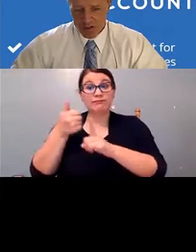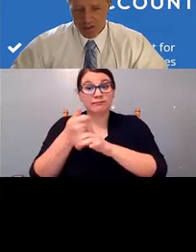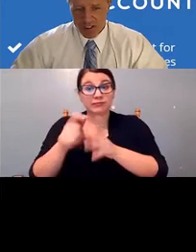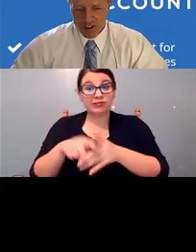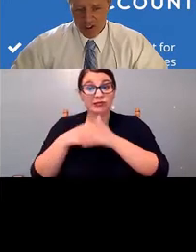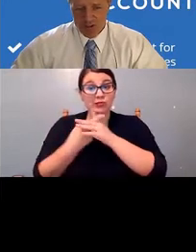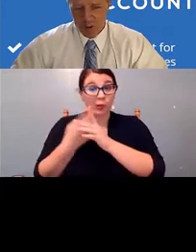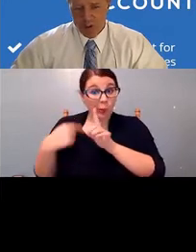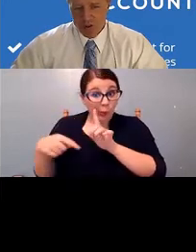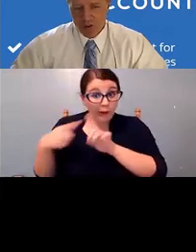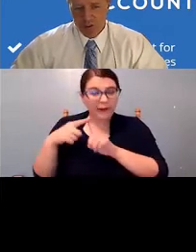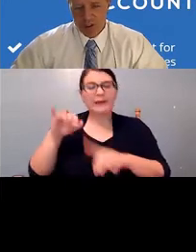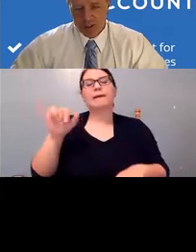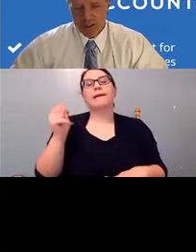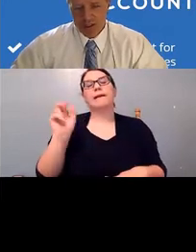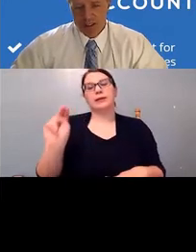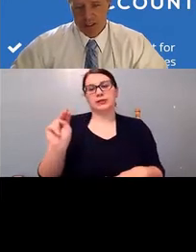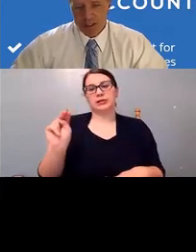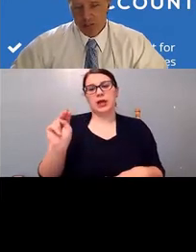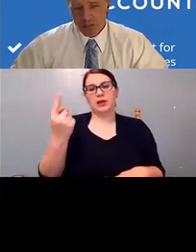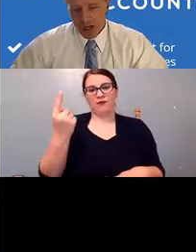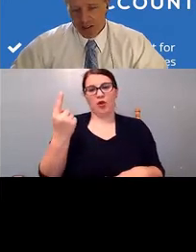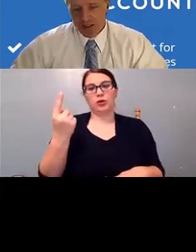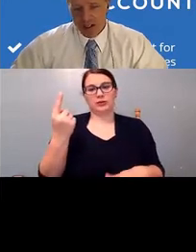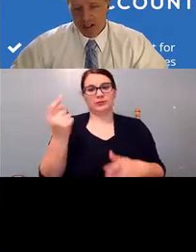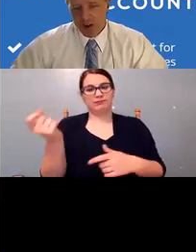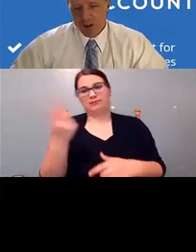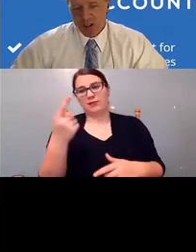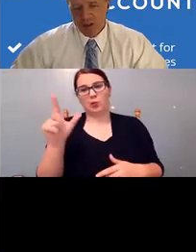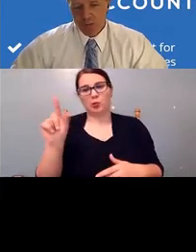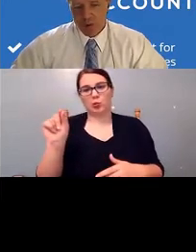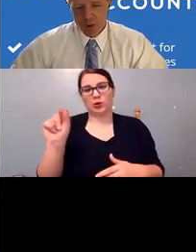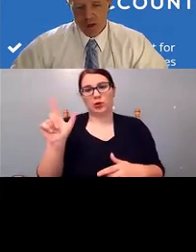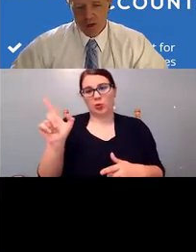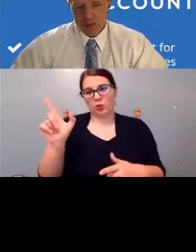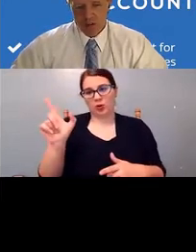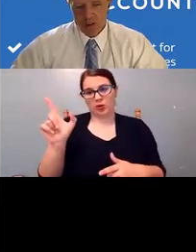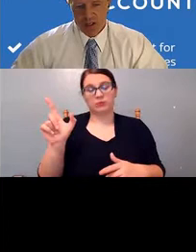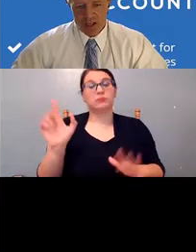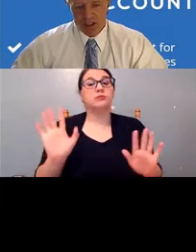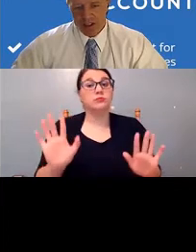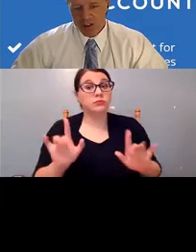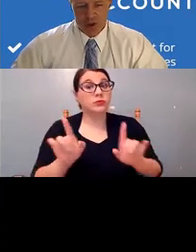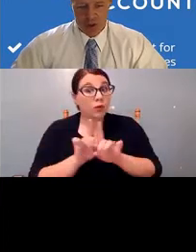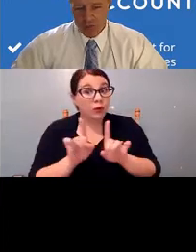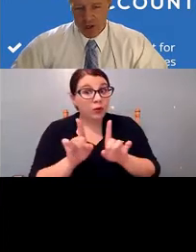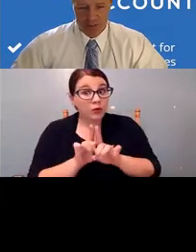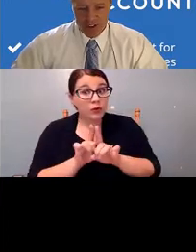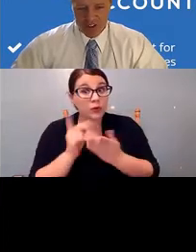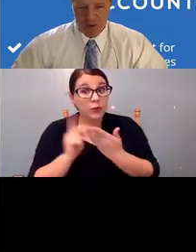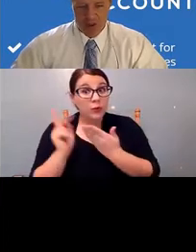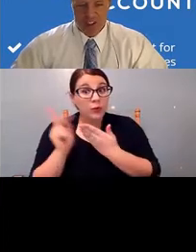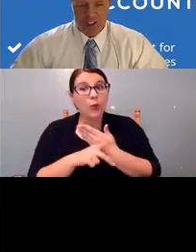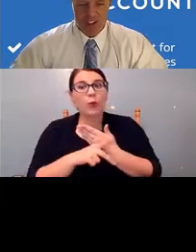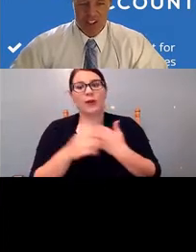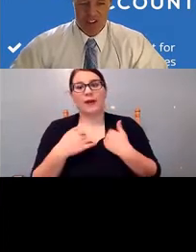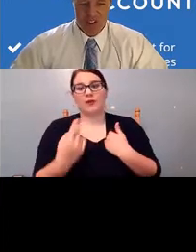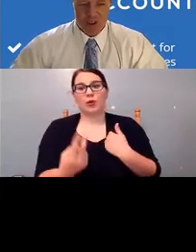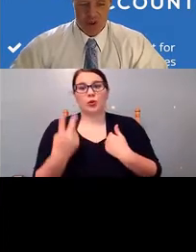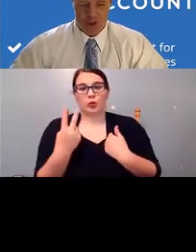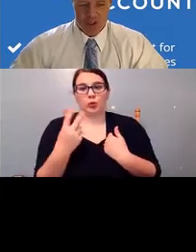1 of next year of 2021. But they are also giving programs a 2-year buffer in